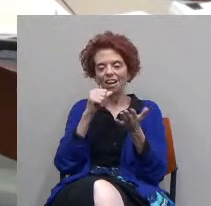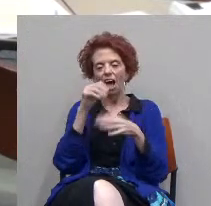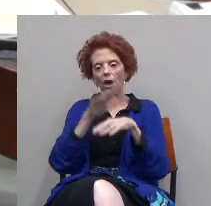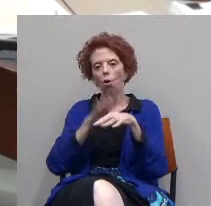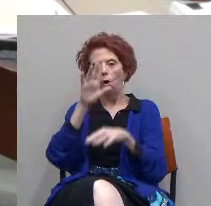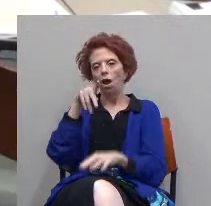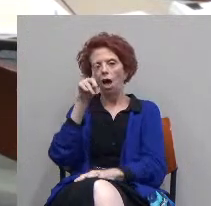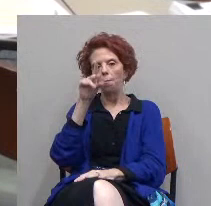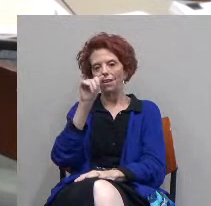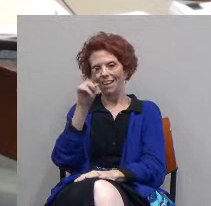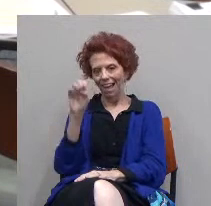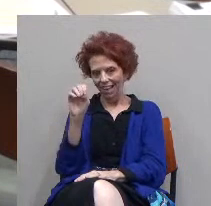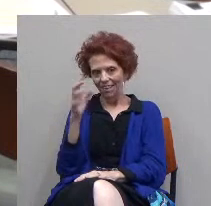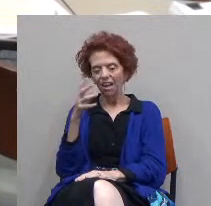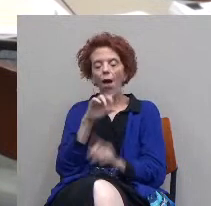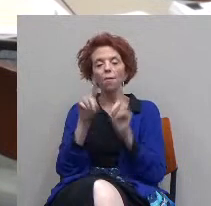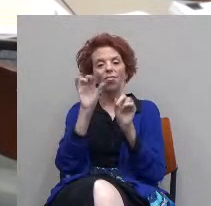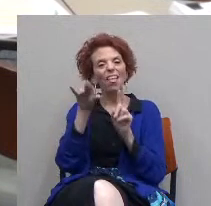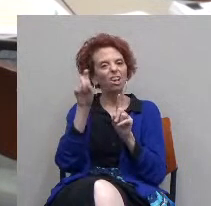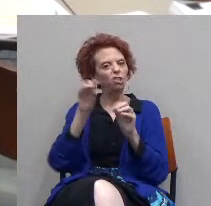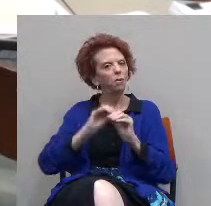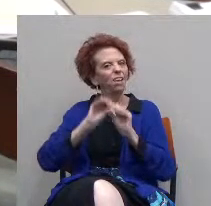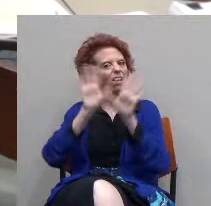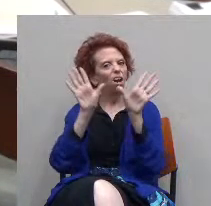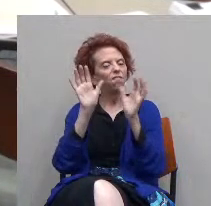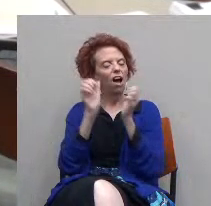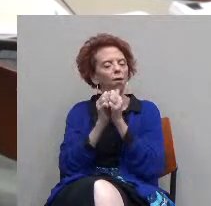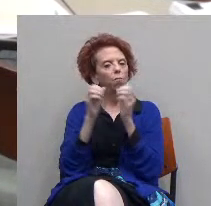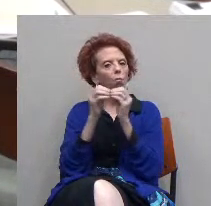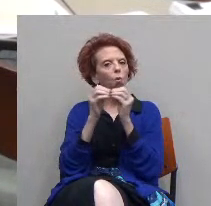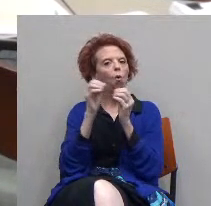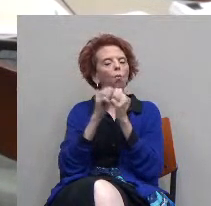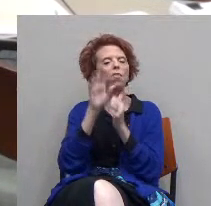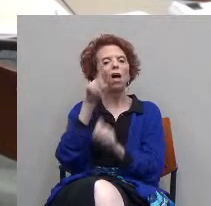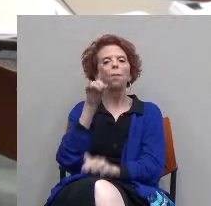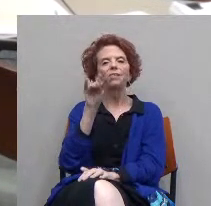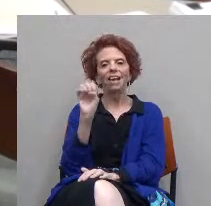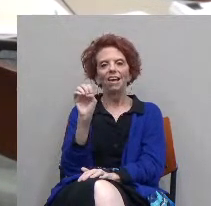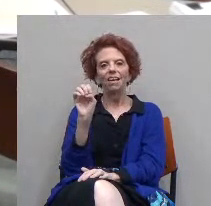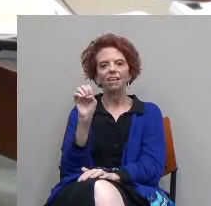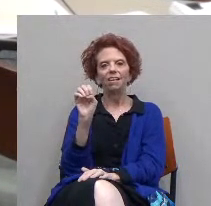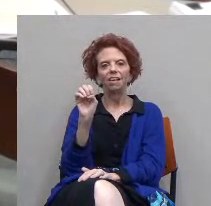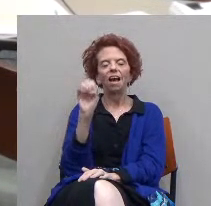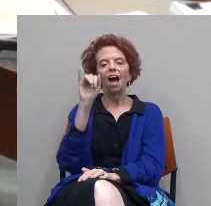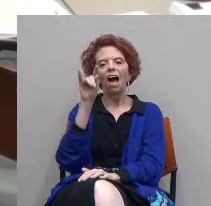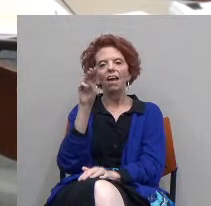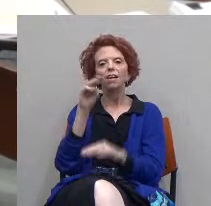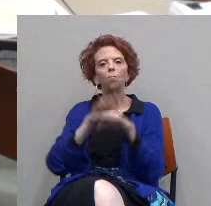update item, but that would be clarified through an update item that would be on the agendas.